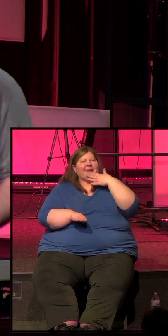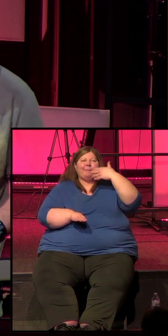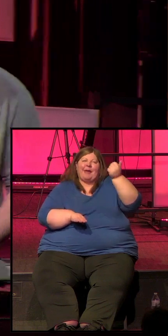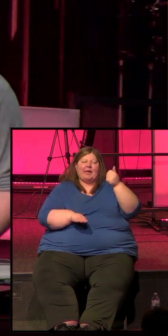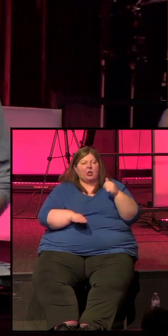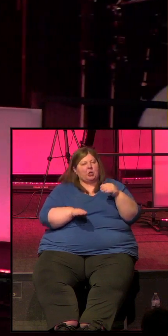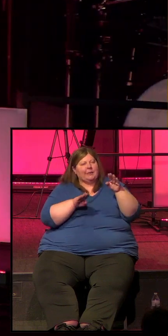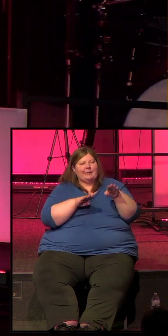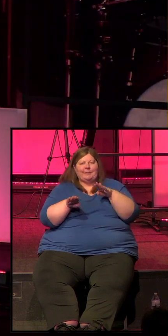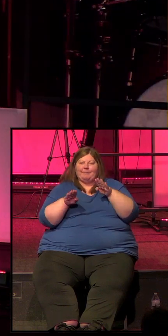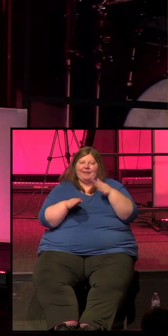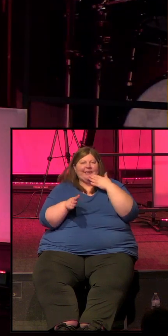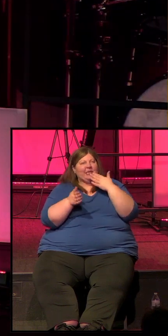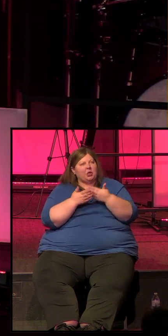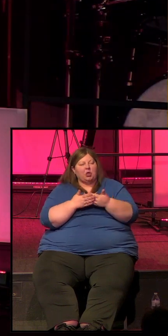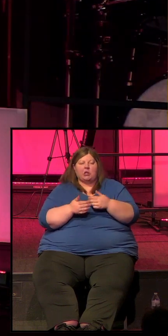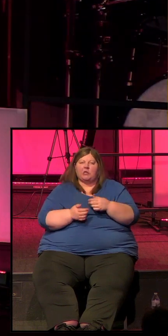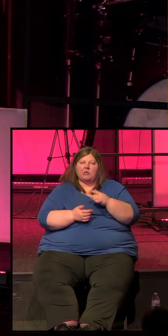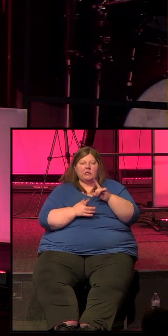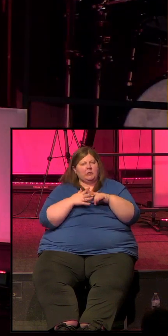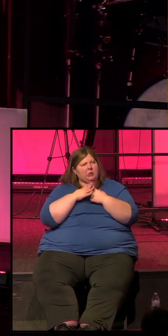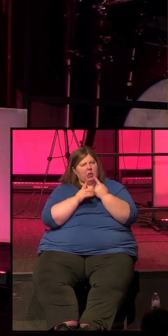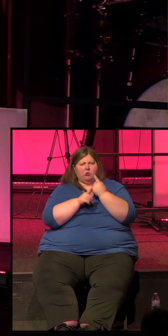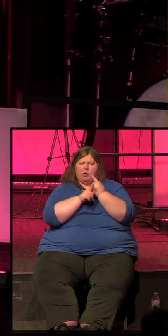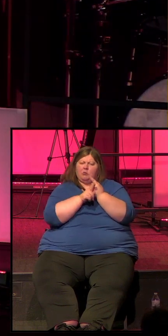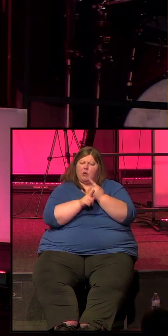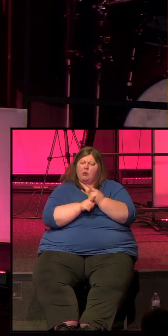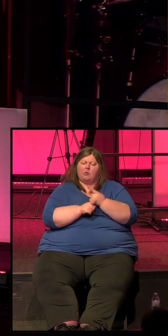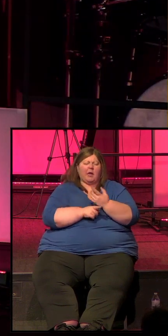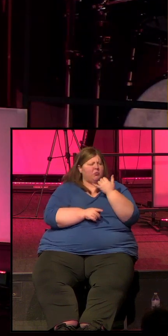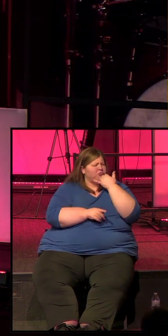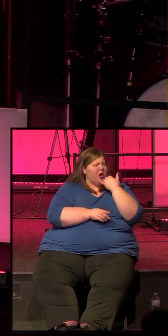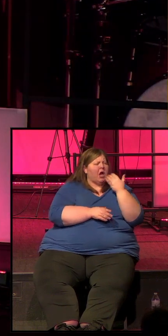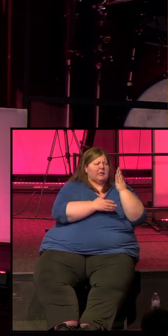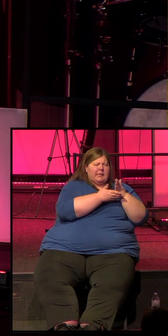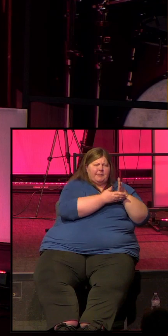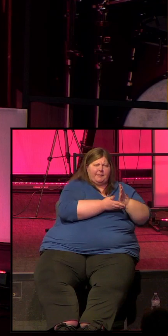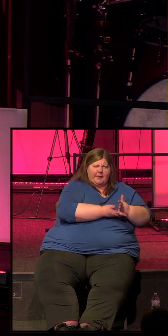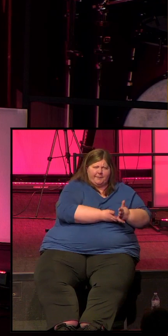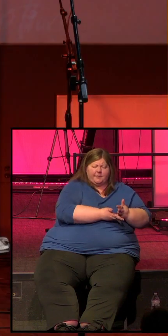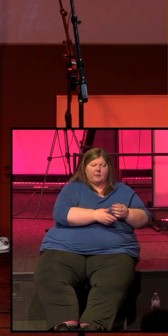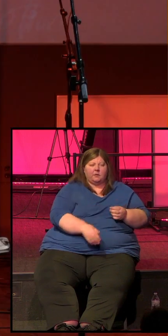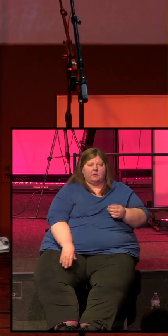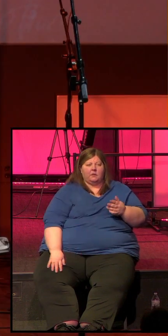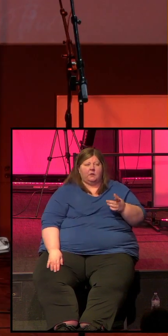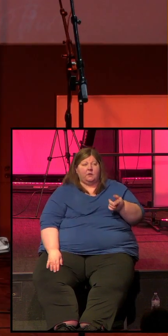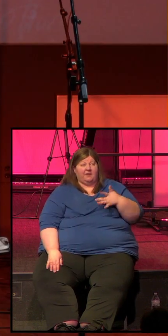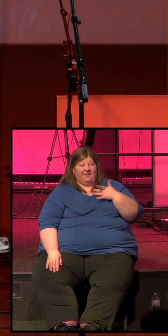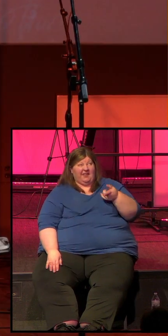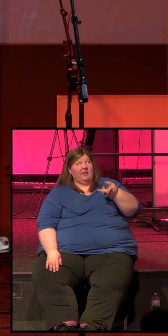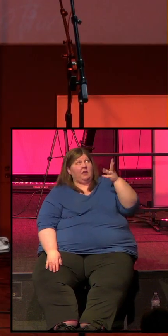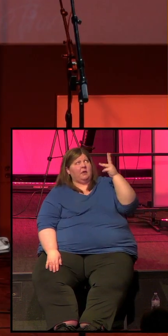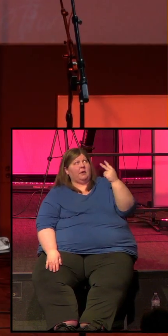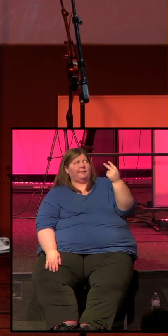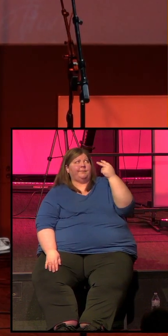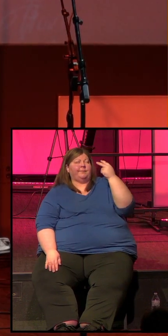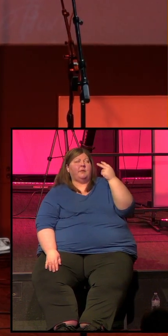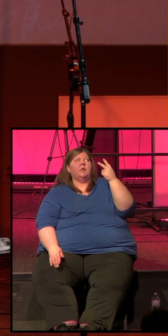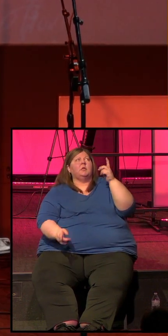need to behave. I need to start doing the right things, stop doing the wrong things. Do you ever feel like God just wants you to change your behavior?